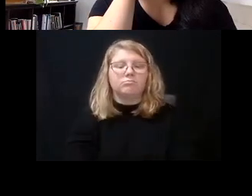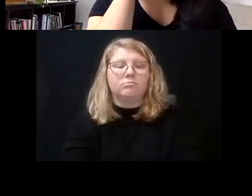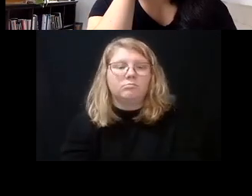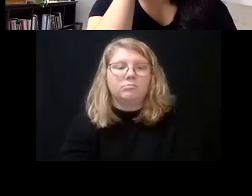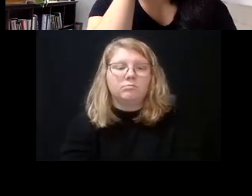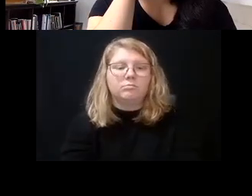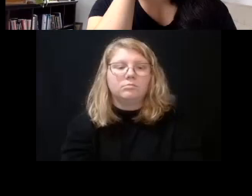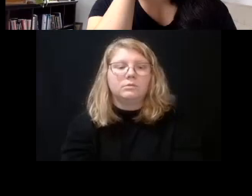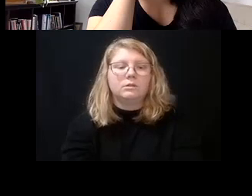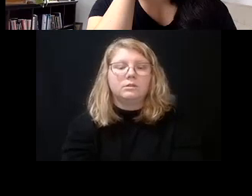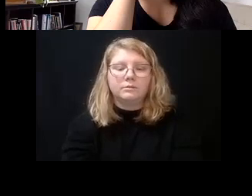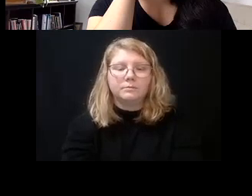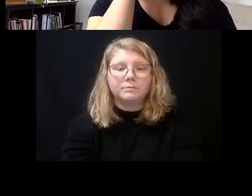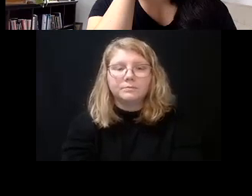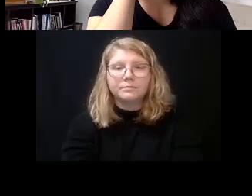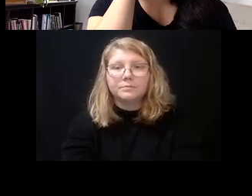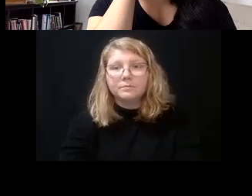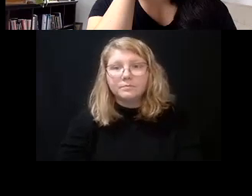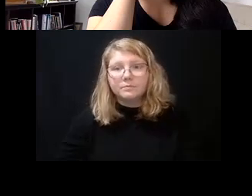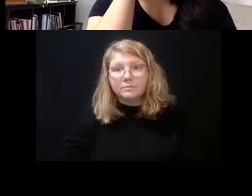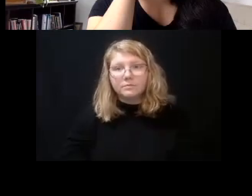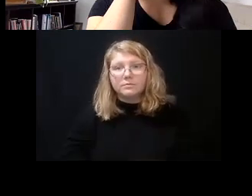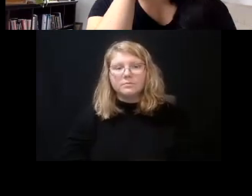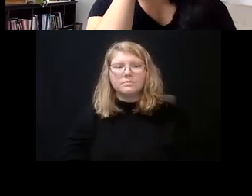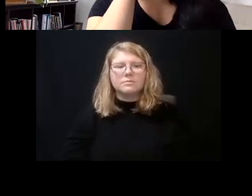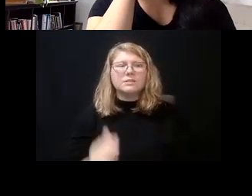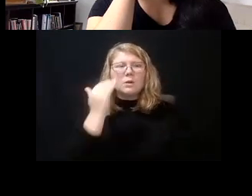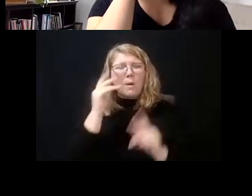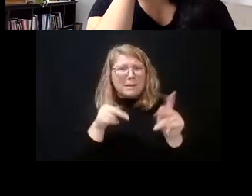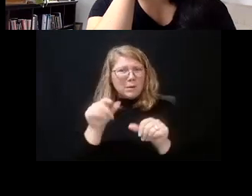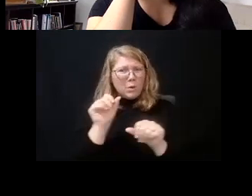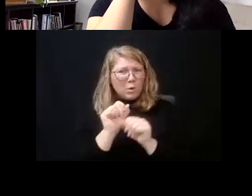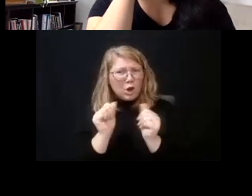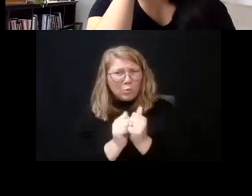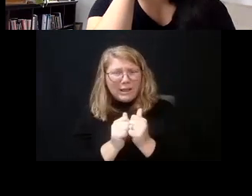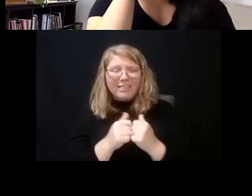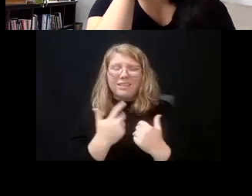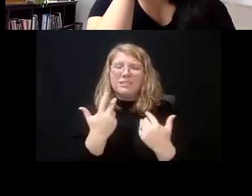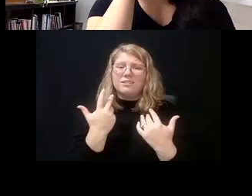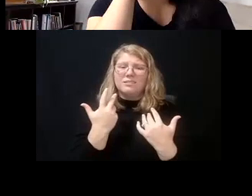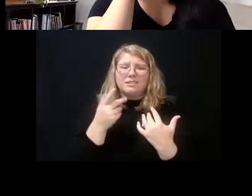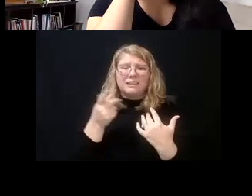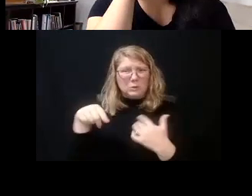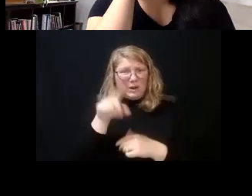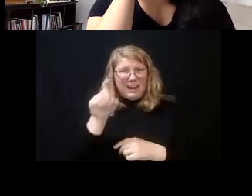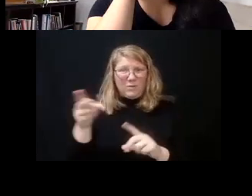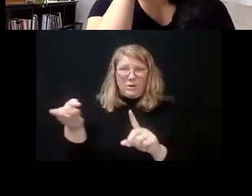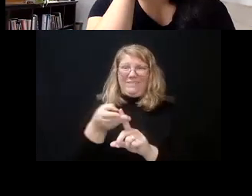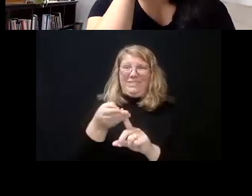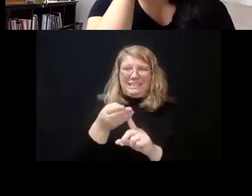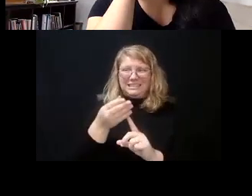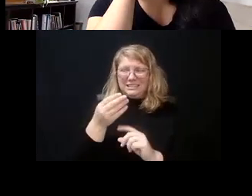So I don't think that there's the people that you're working with the best and the people you all need to convince better than we do.